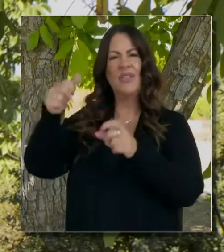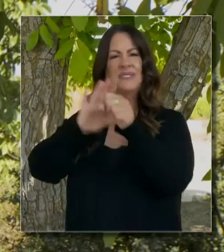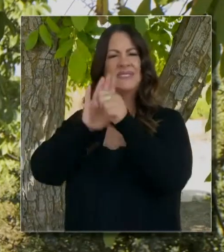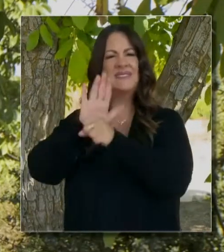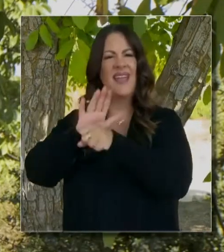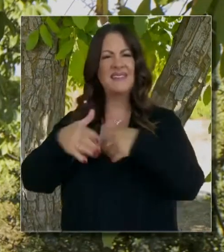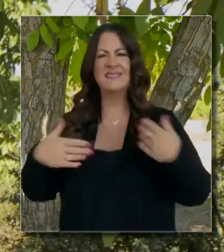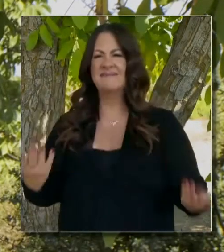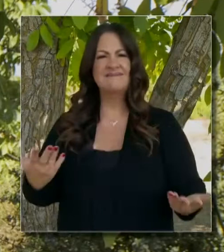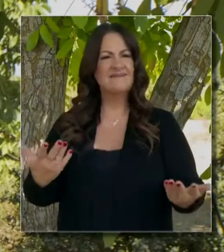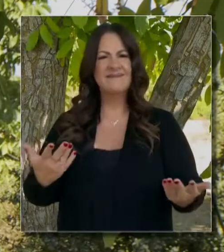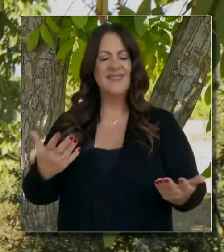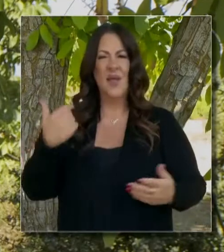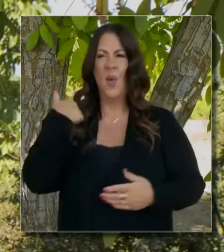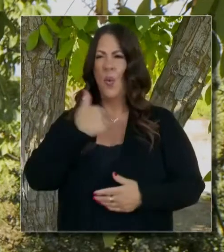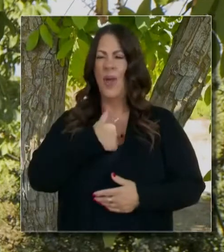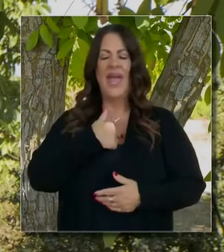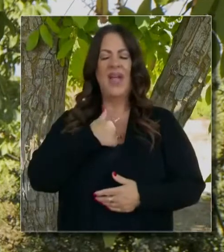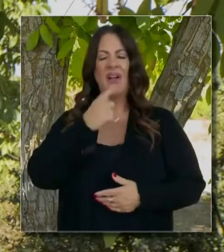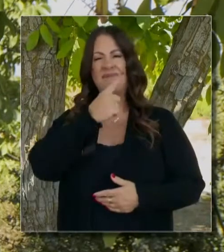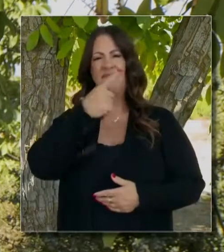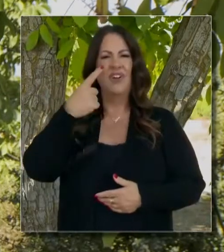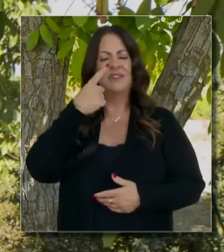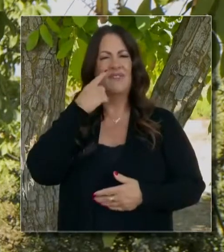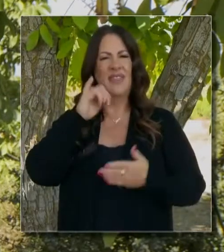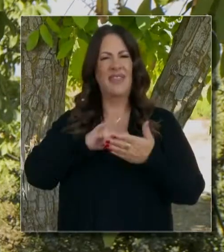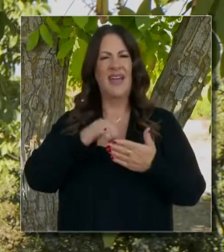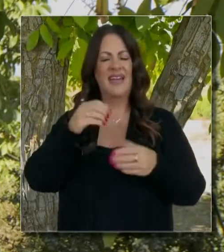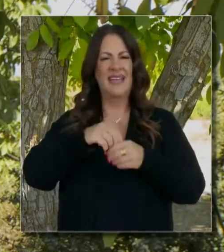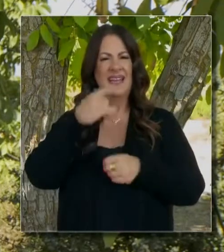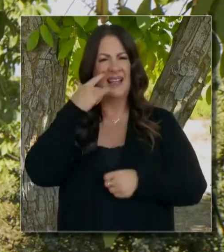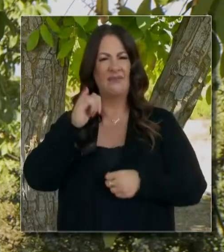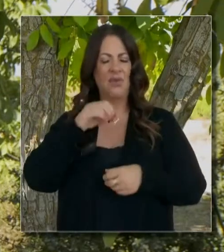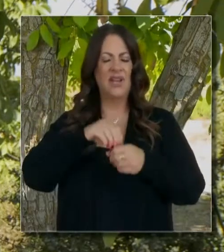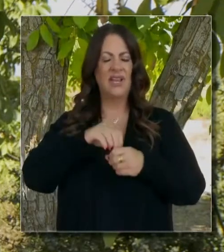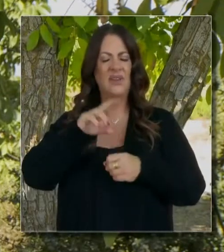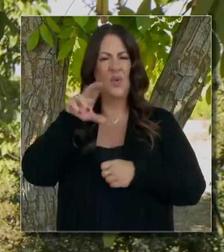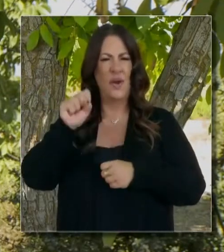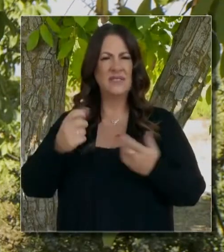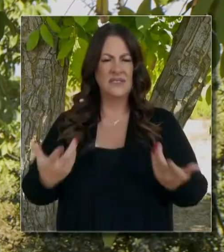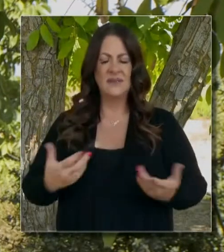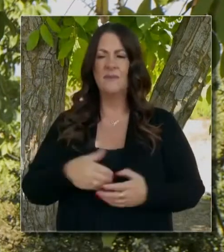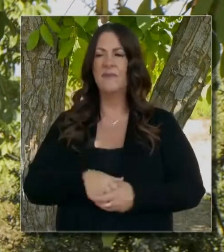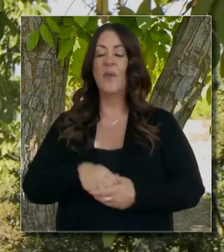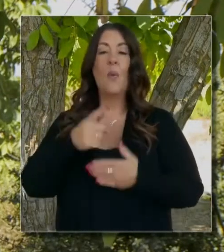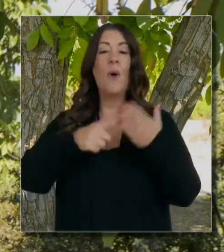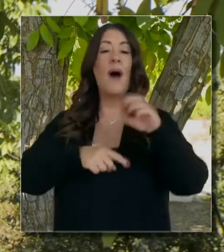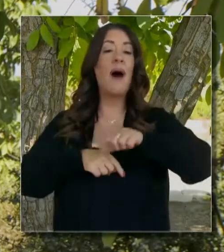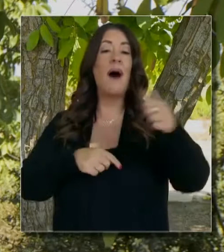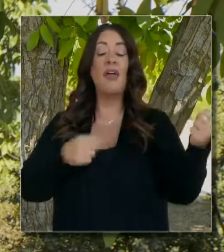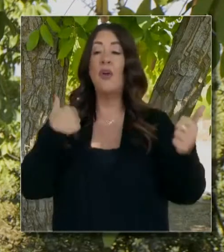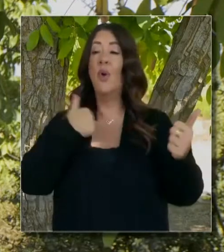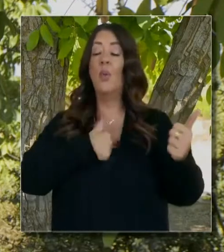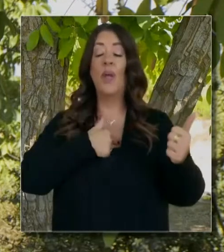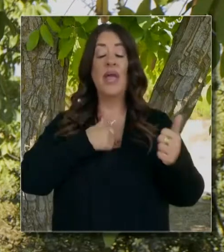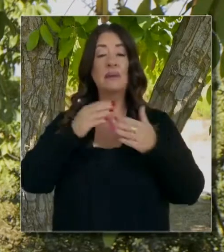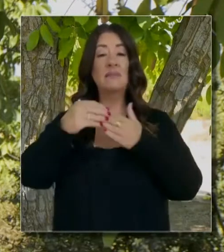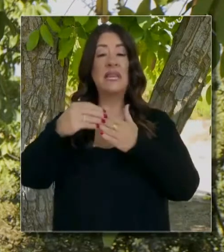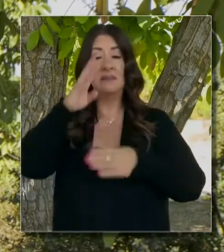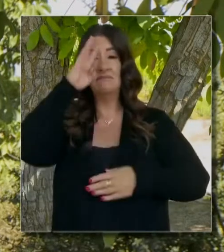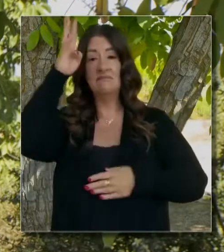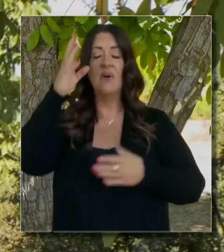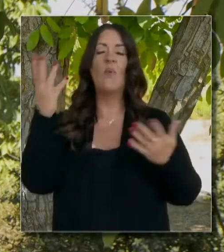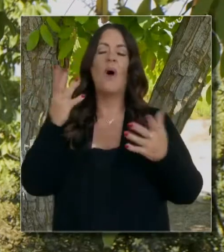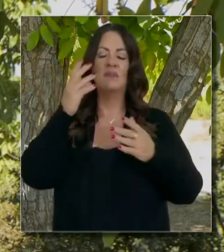that we do better than anybody else. But the other game that separates our game from the game played elsewhere is innovation. In trying to bring